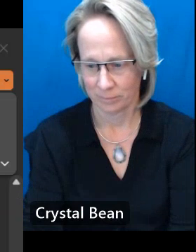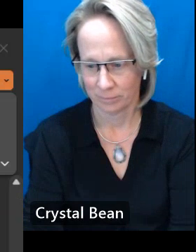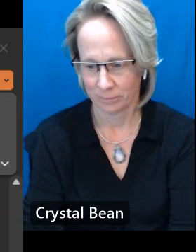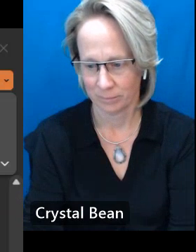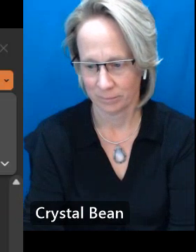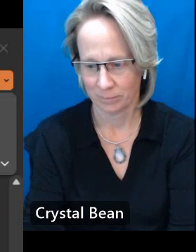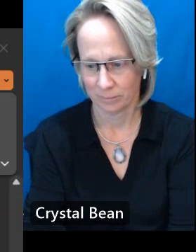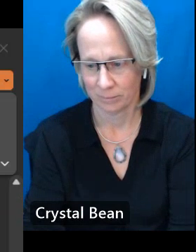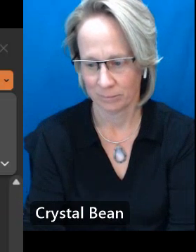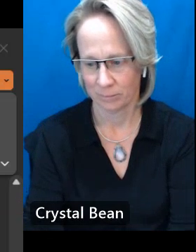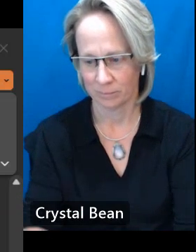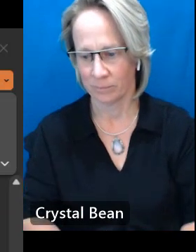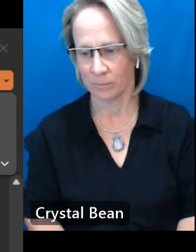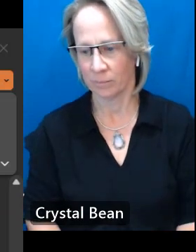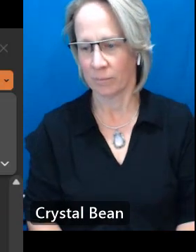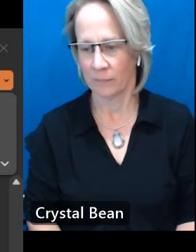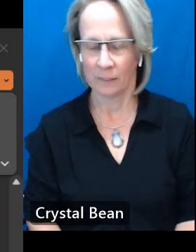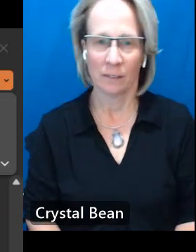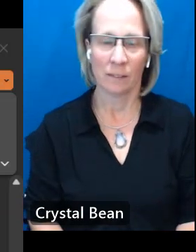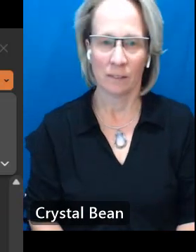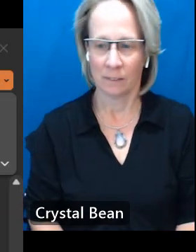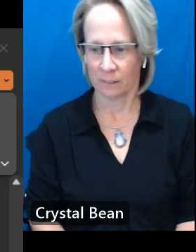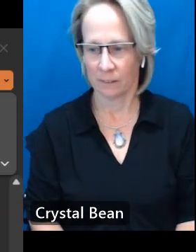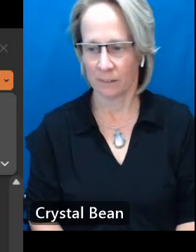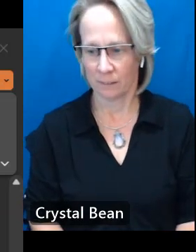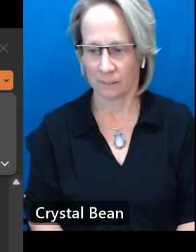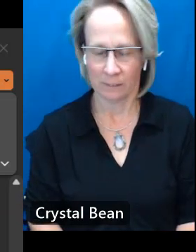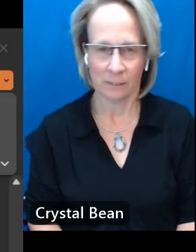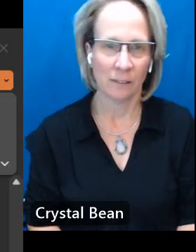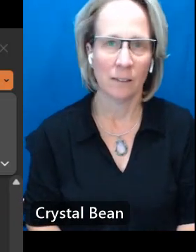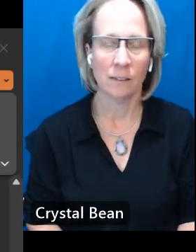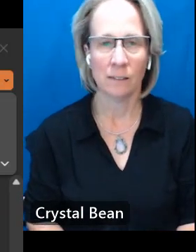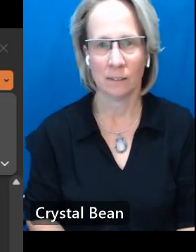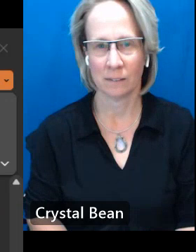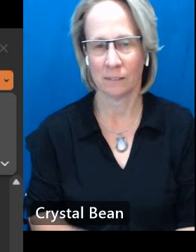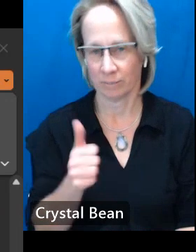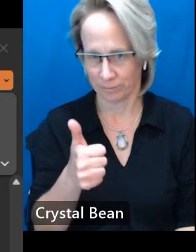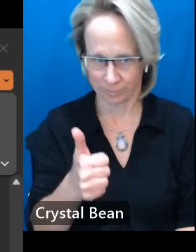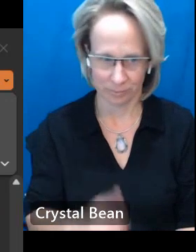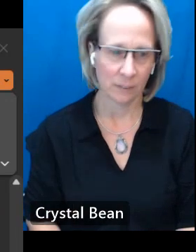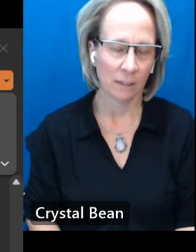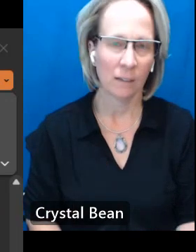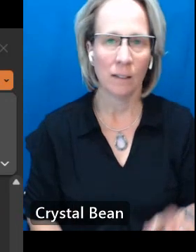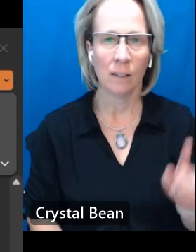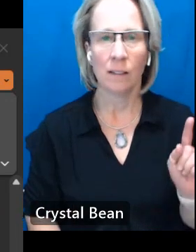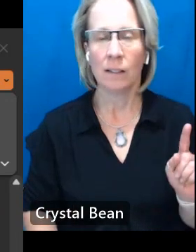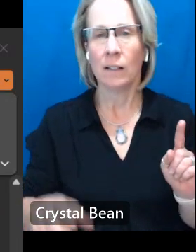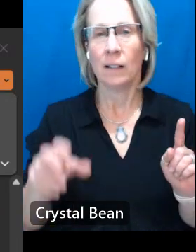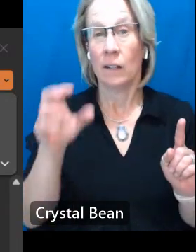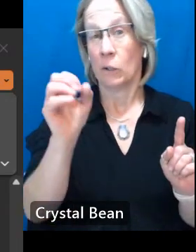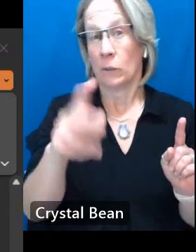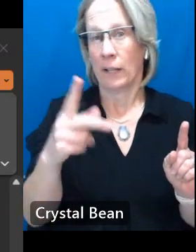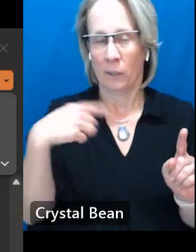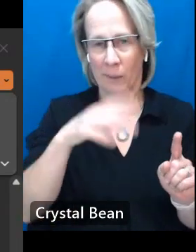Okay. Oh, not sure she's here yet. Okay, thanks. Okay, so we'll continue on.